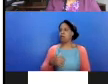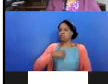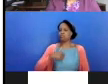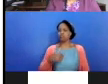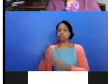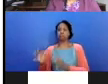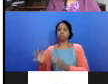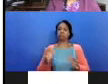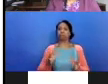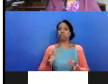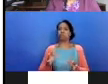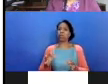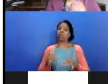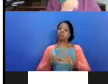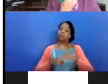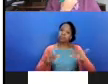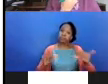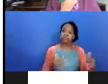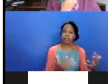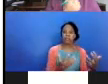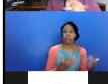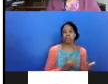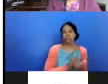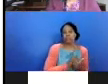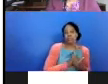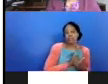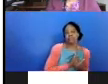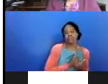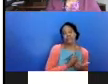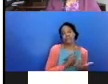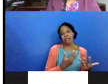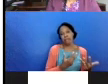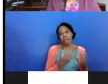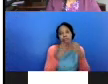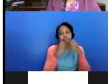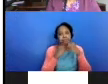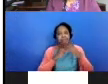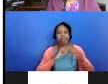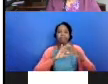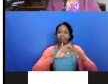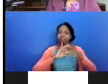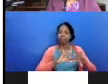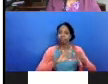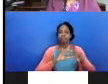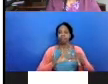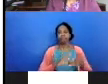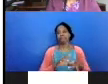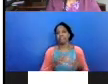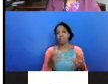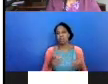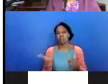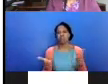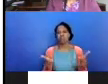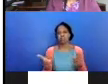stereotypes also, the men only wanted power and control, kept me from actually uh, thinking that restorative justice was